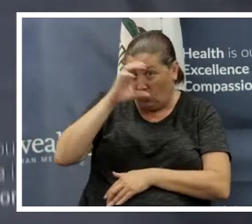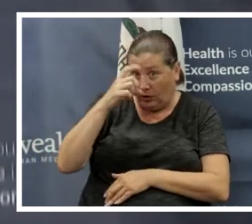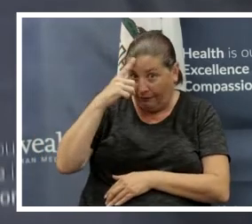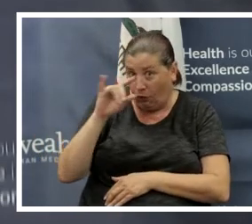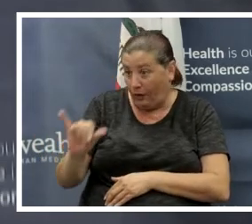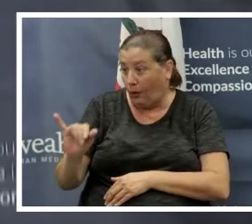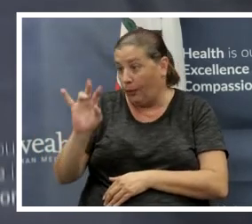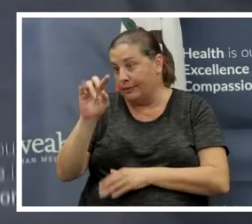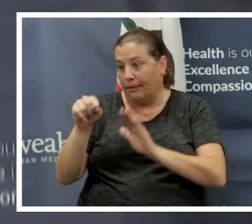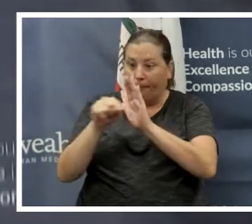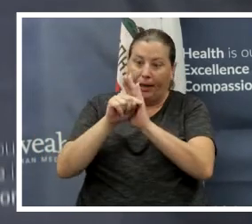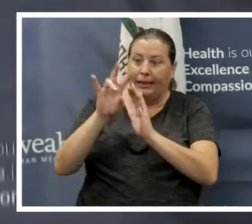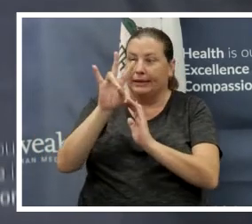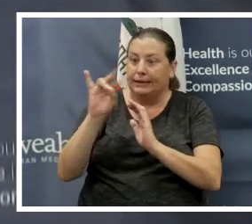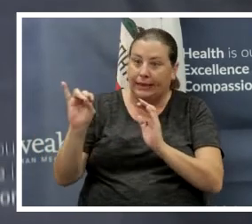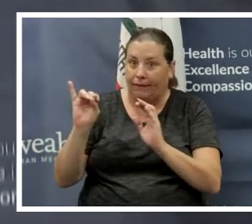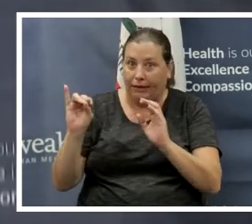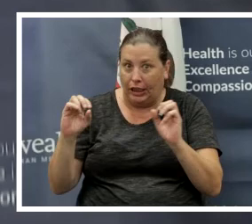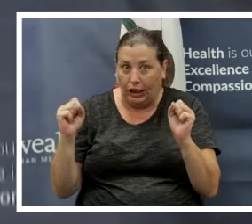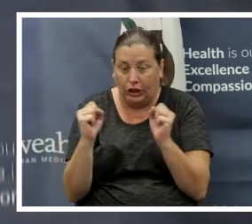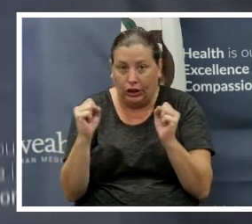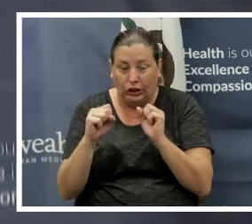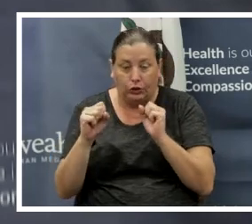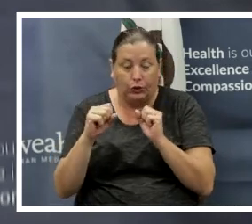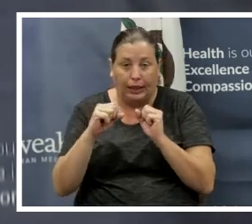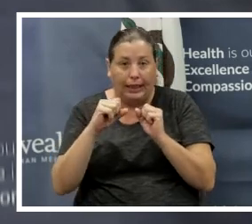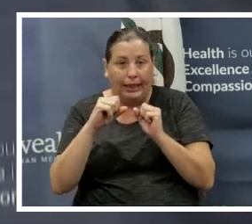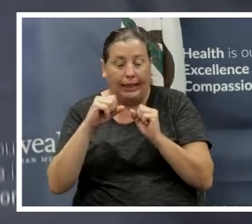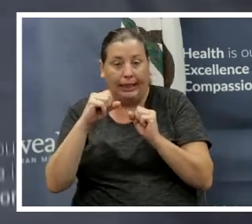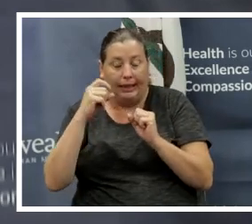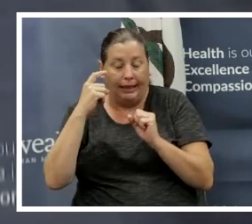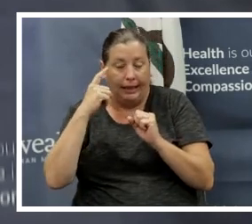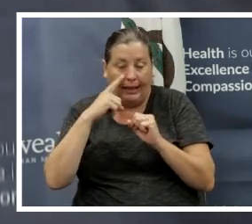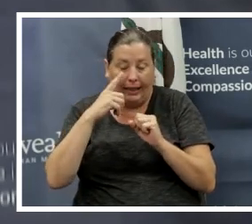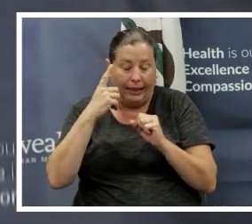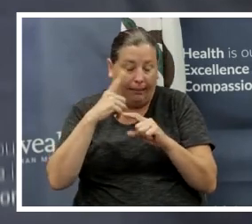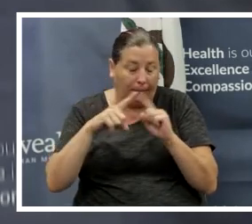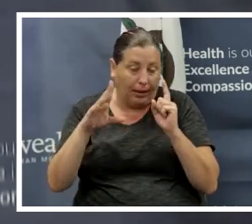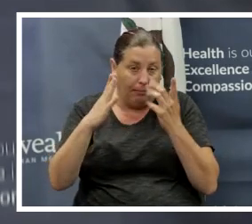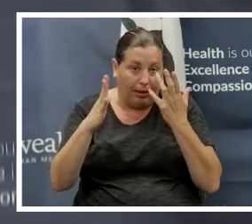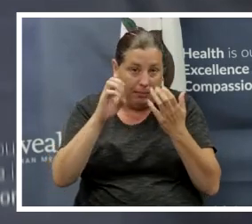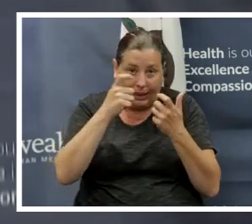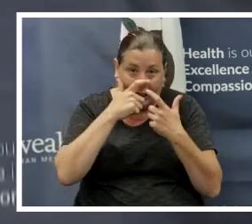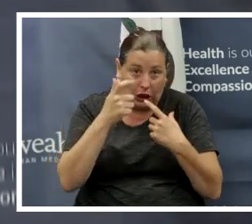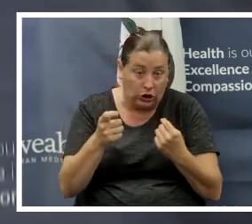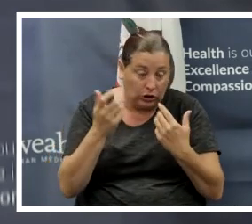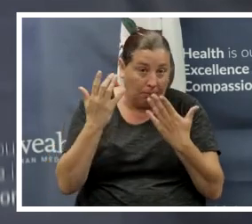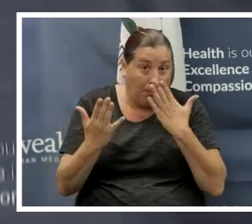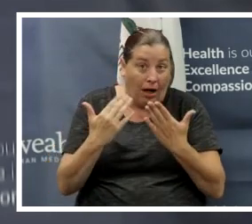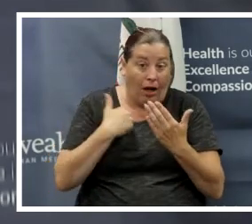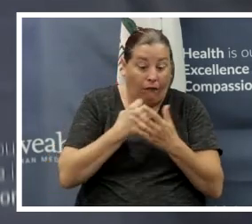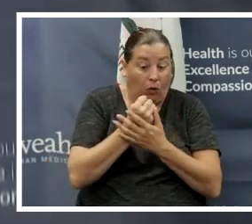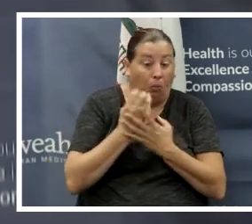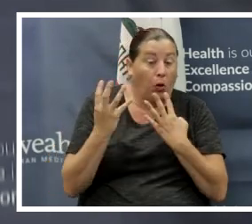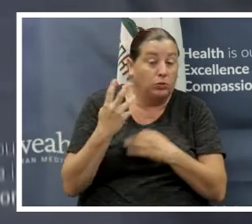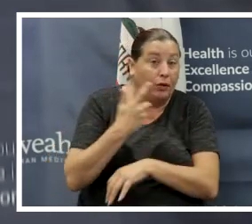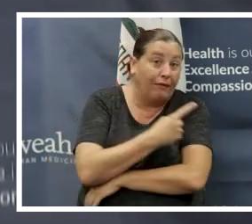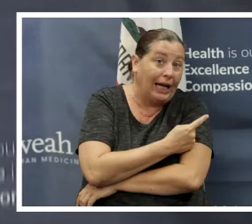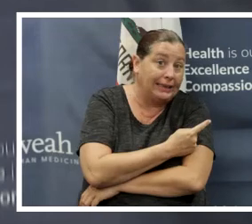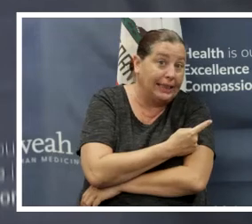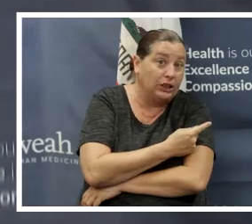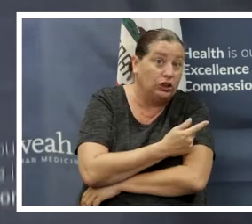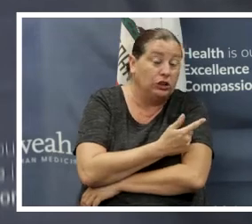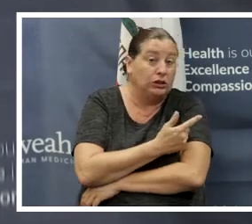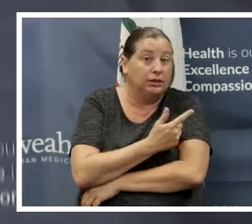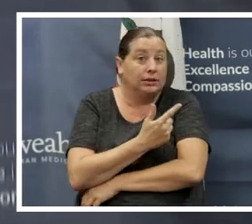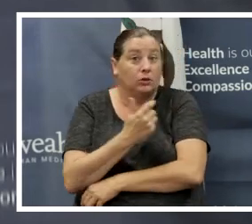degree refrigerators right now. But what will be interesting is there may be multiple vaccines on the market. And so which one do we